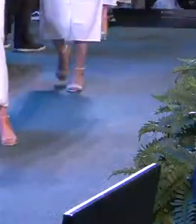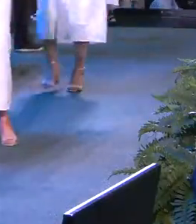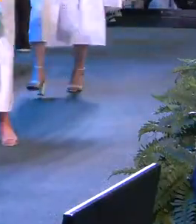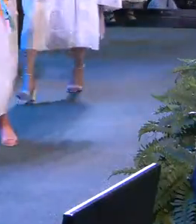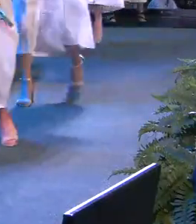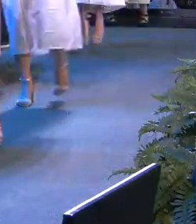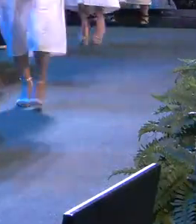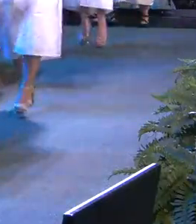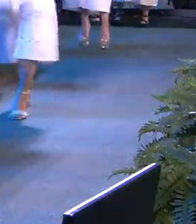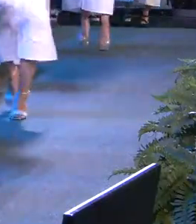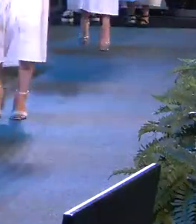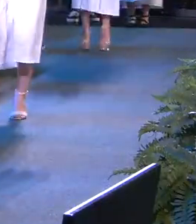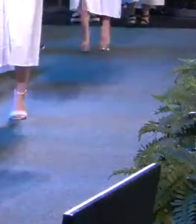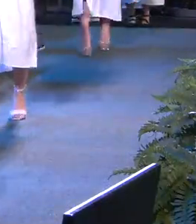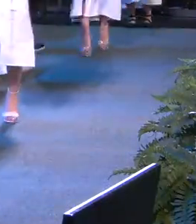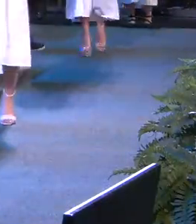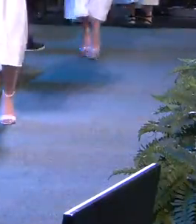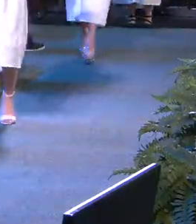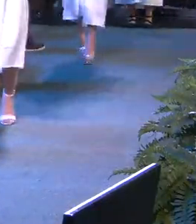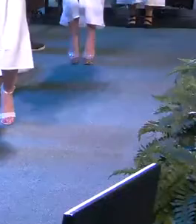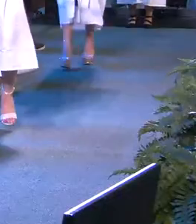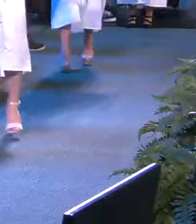Savannah Anastasia Carter.